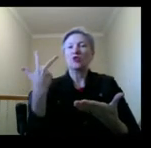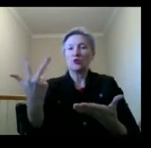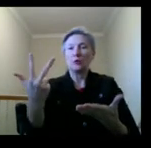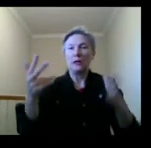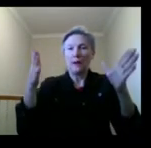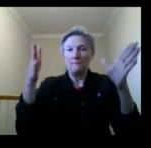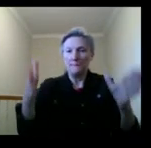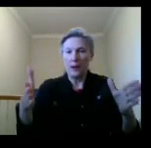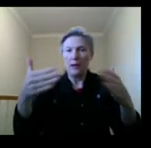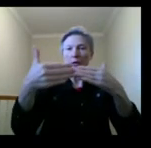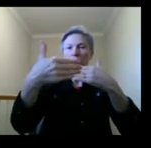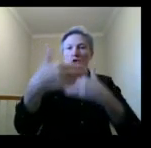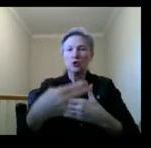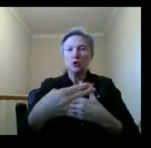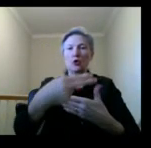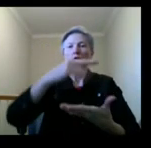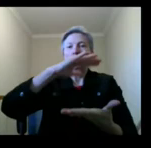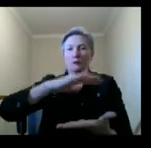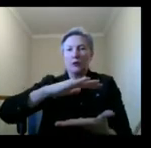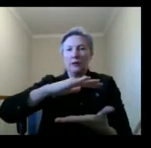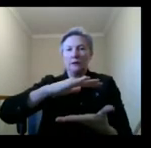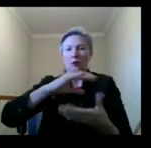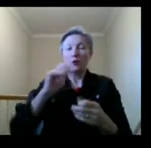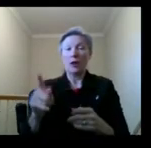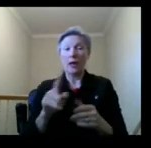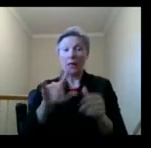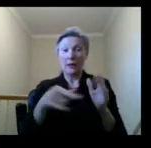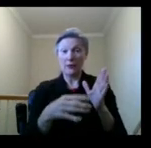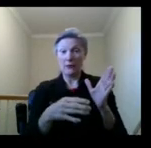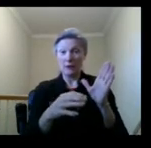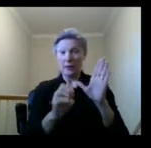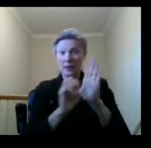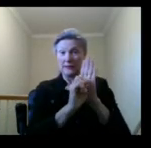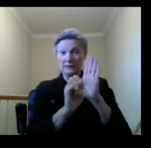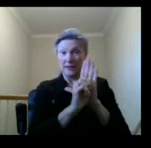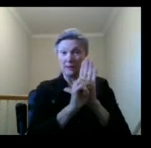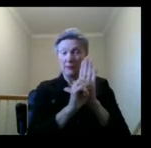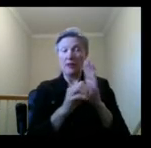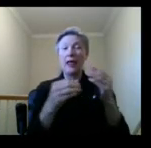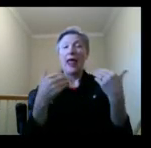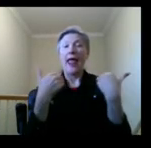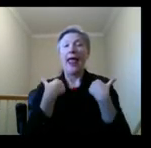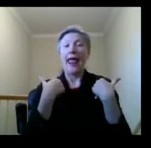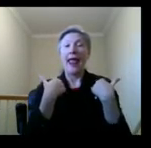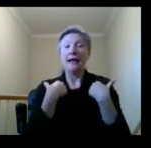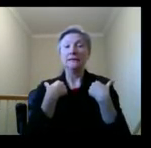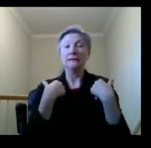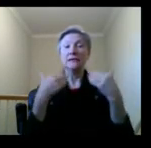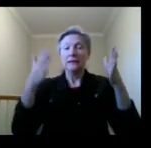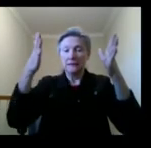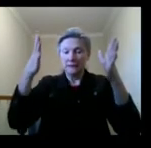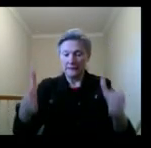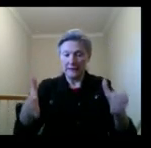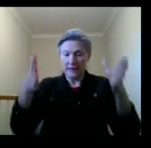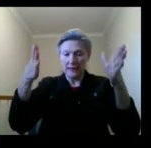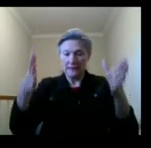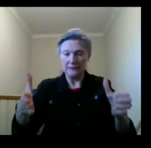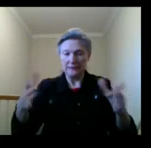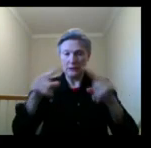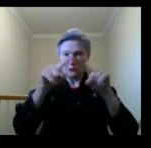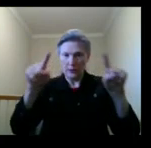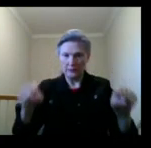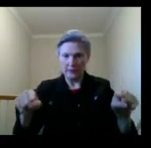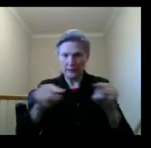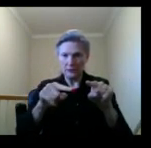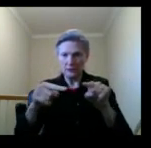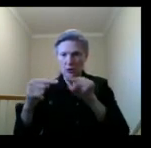This is another example of a rectangular prism. Okay, it again has rectangles around